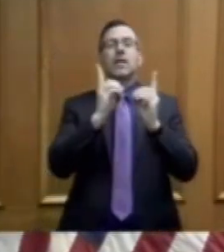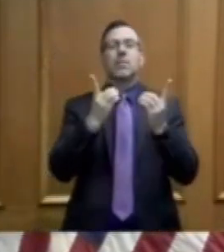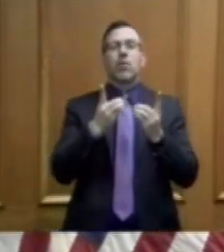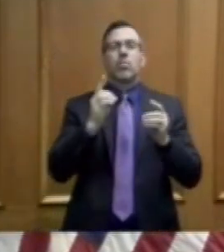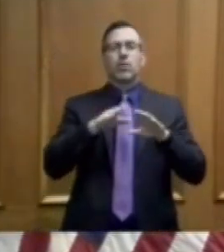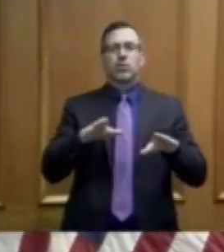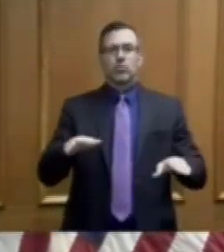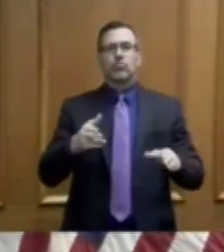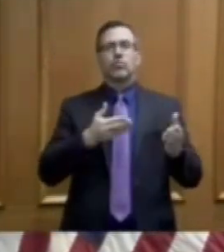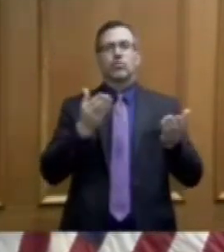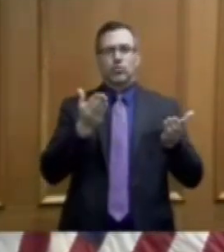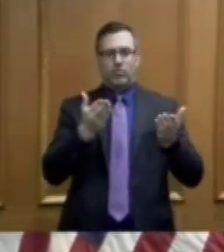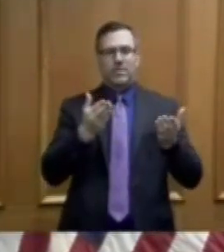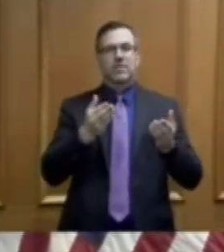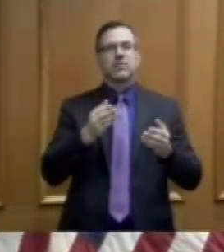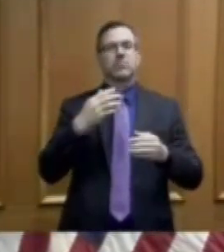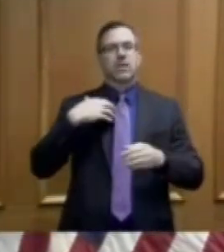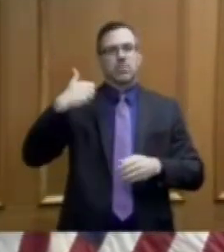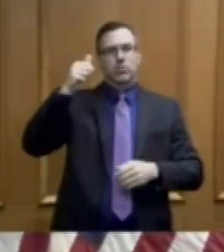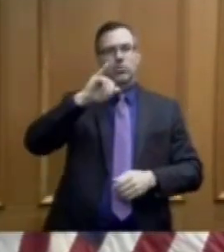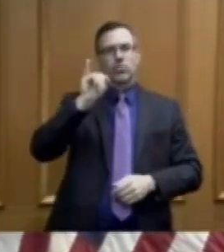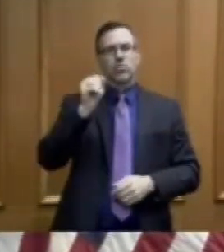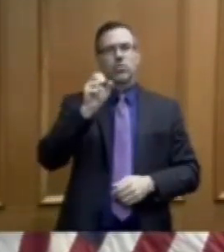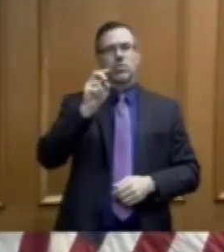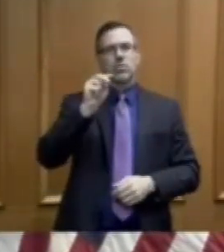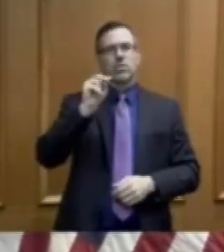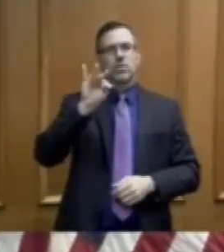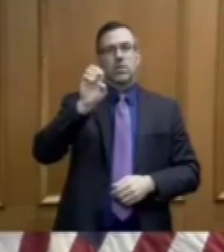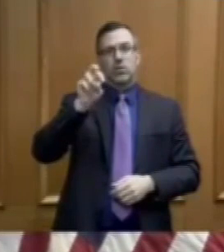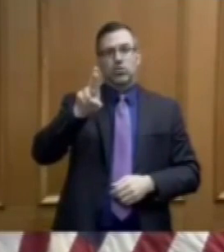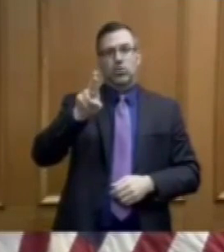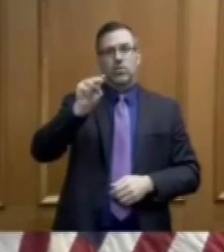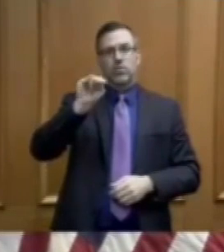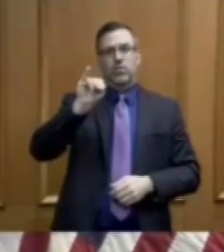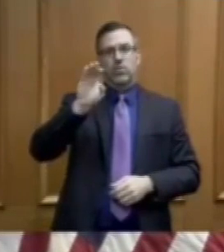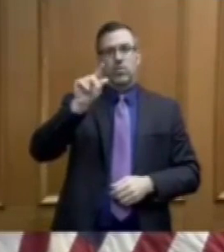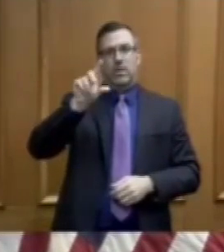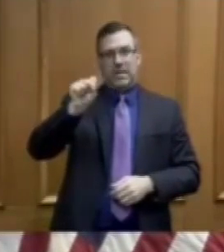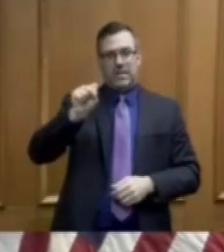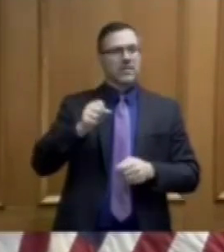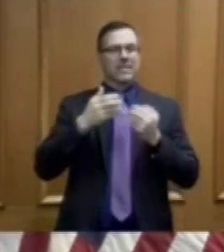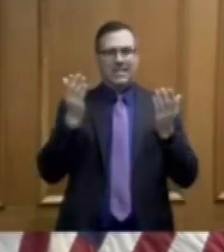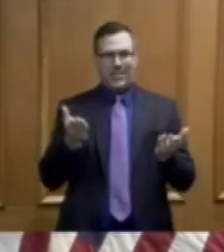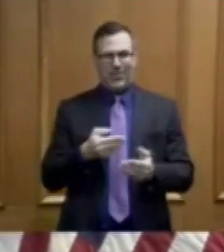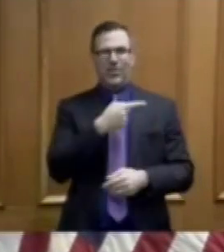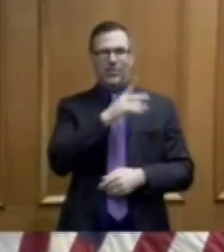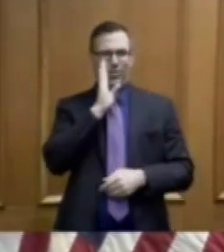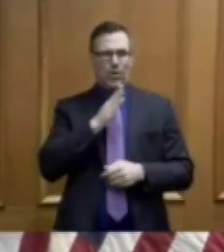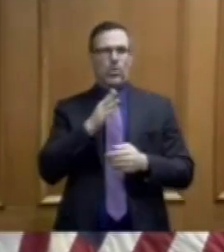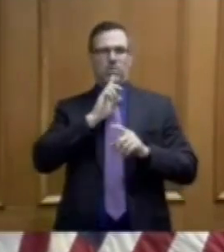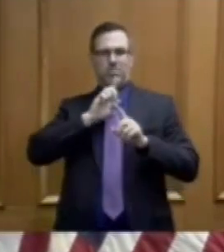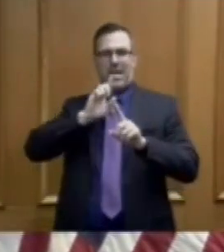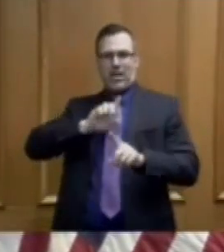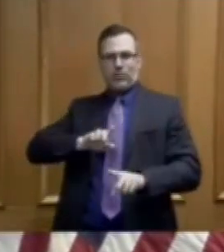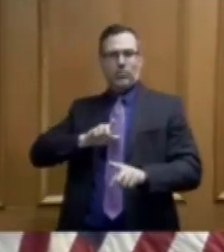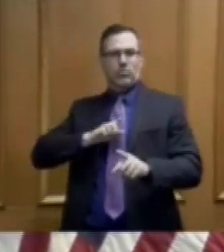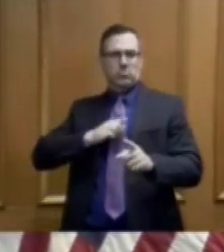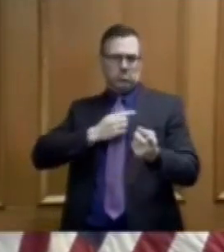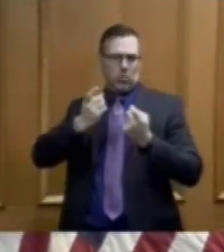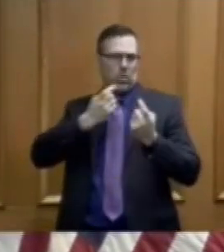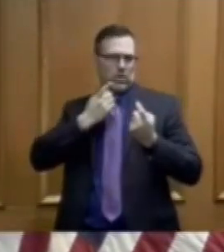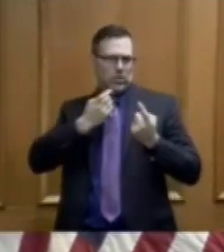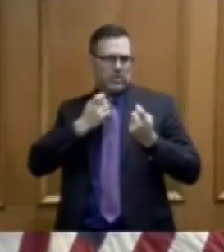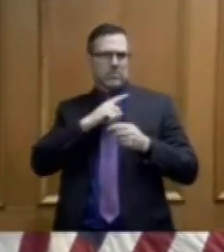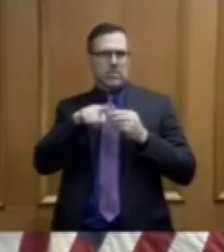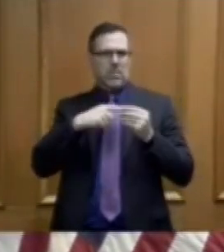Jennifer Nichols is here, and she will be able to answer any questions when we get into the question period about our continued